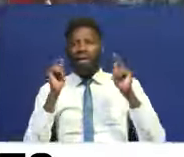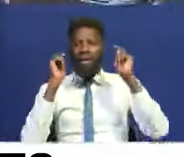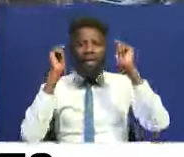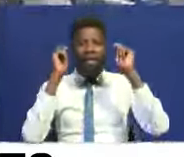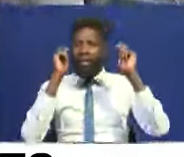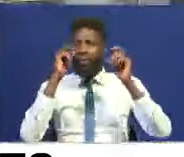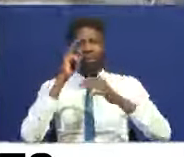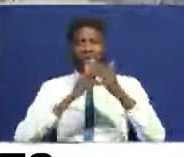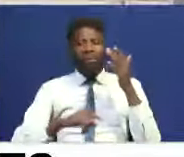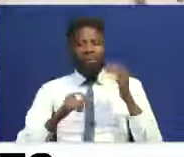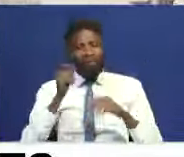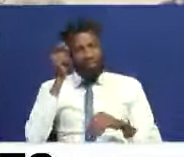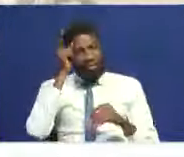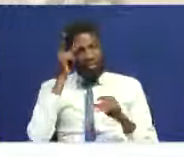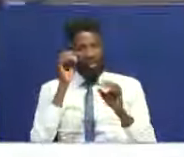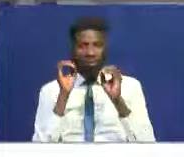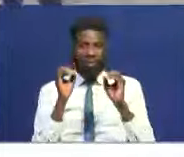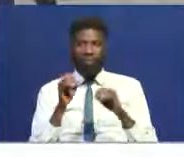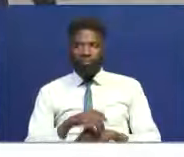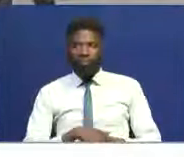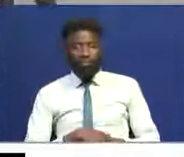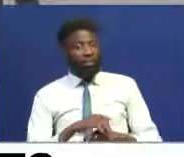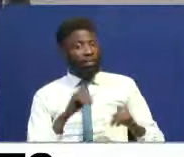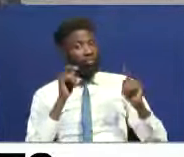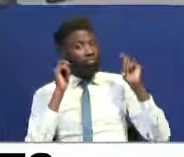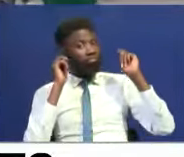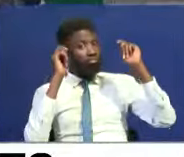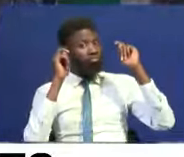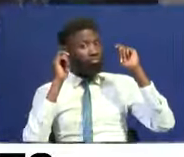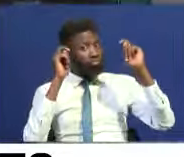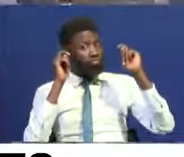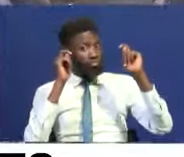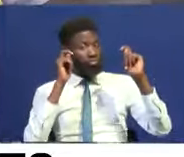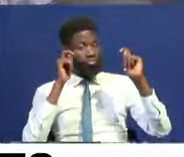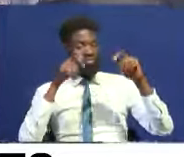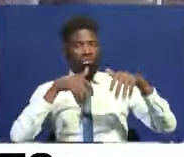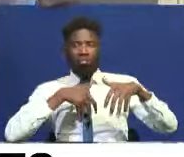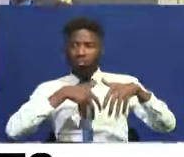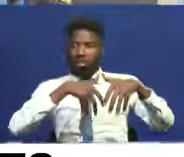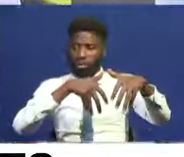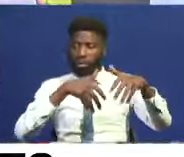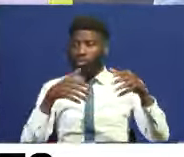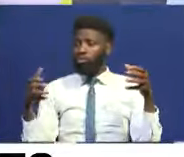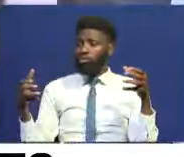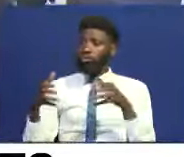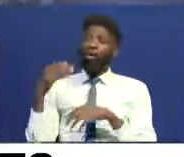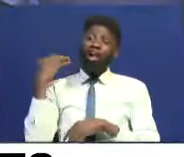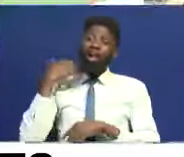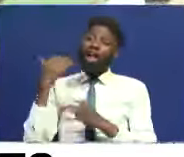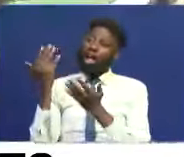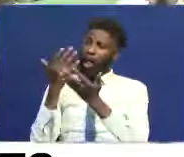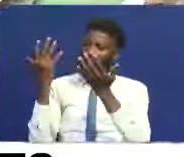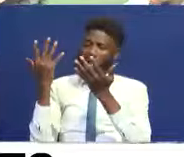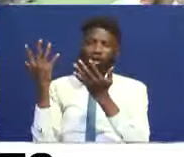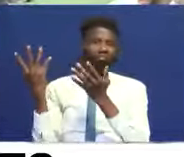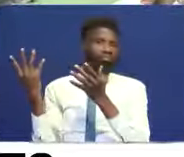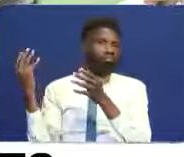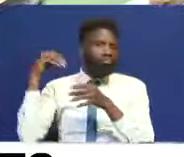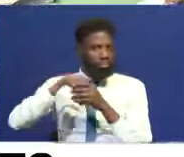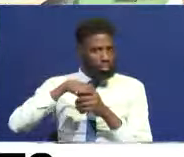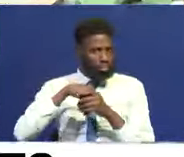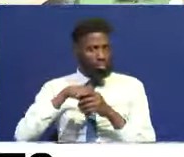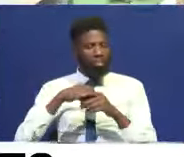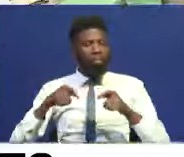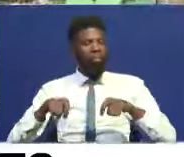nini. However, the protests are said to have been infiltrated by goons, allegedly ferried from unknown places and caused havoc